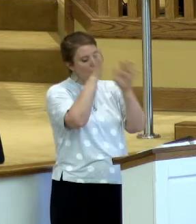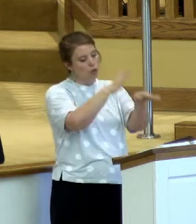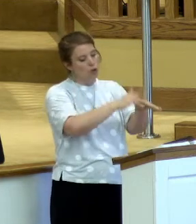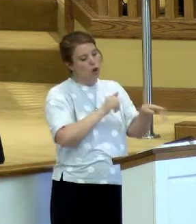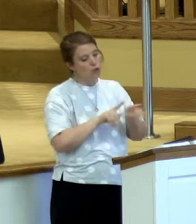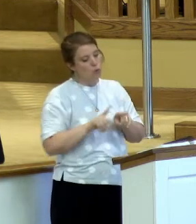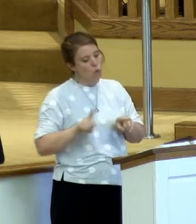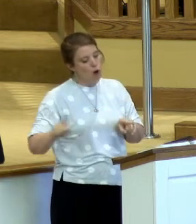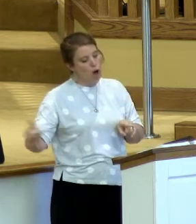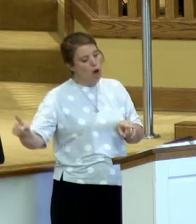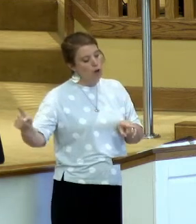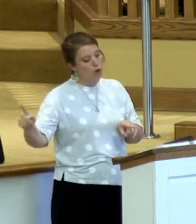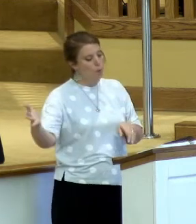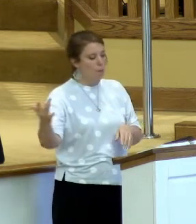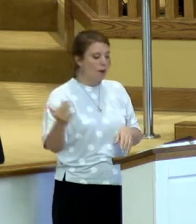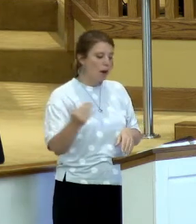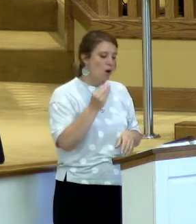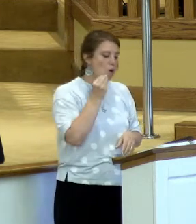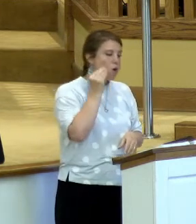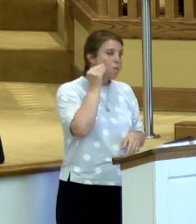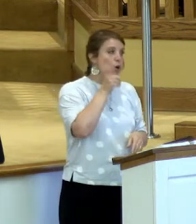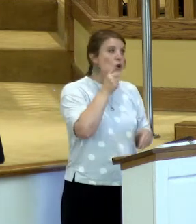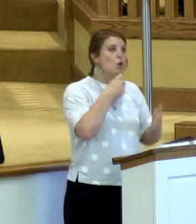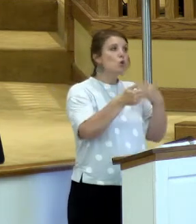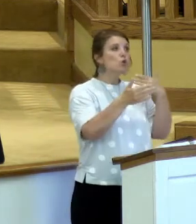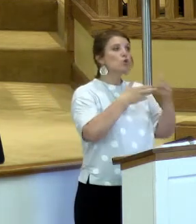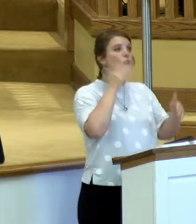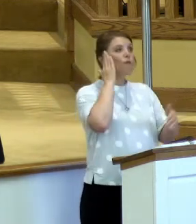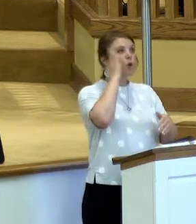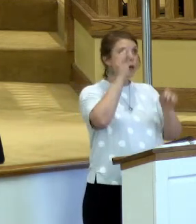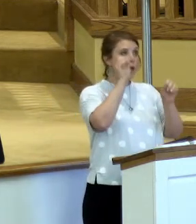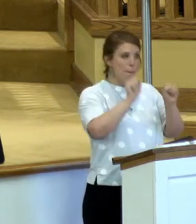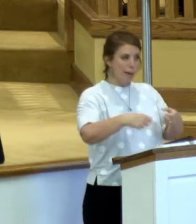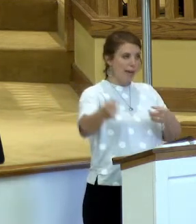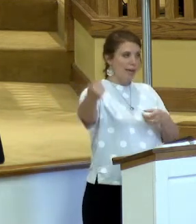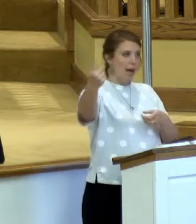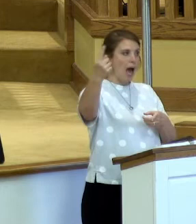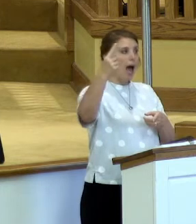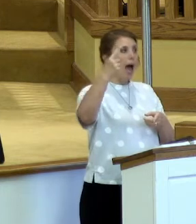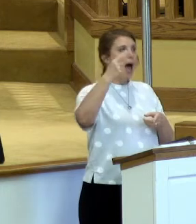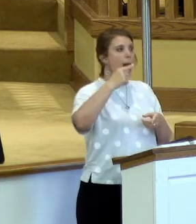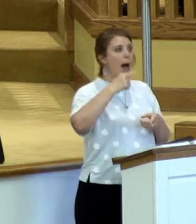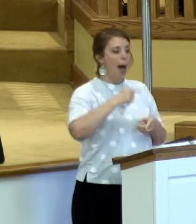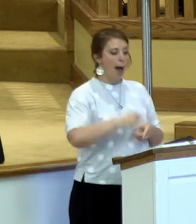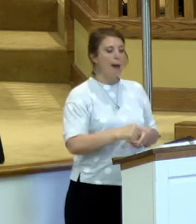calls the wonder home. Whosoever will may